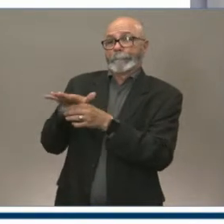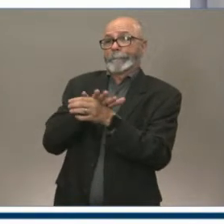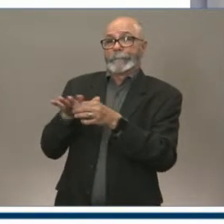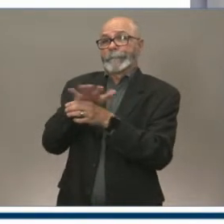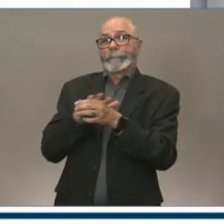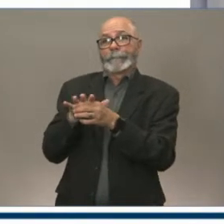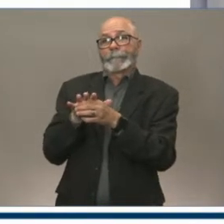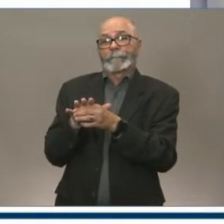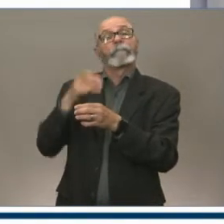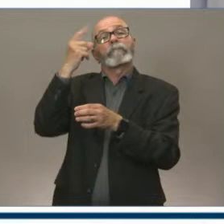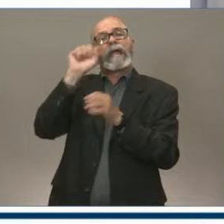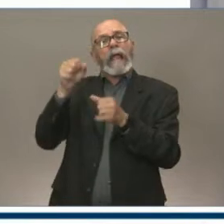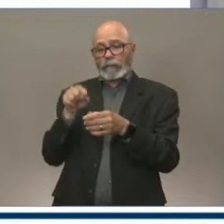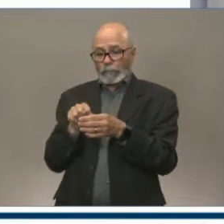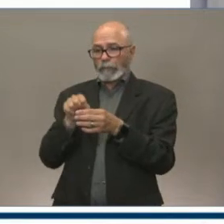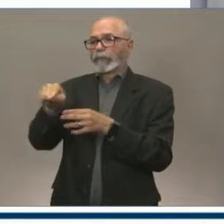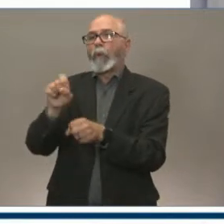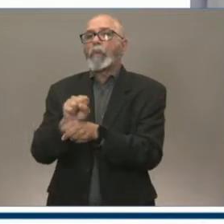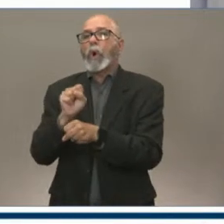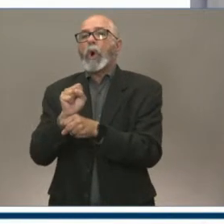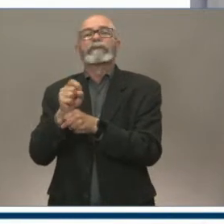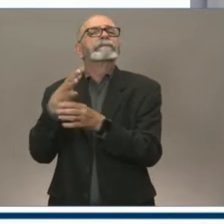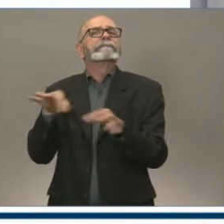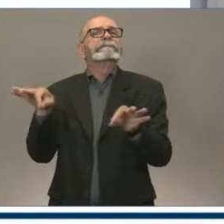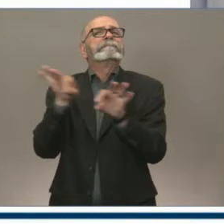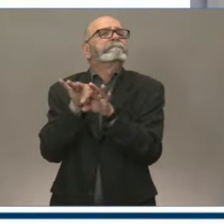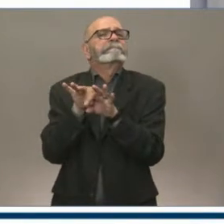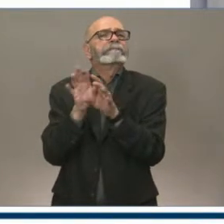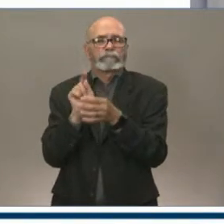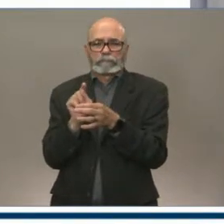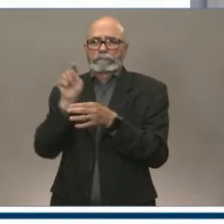of course, for work and essential services outside those boundaries.